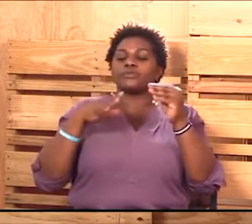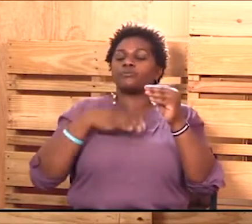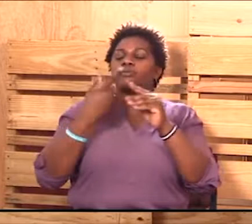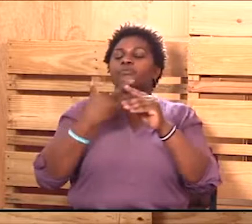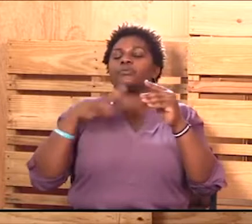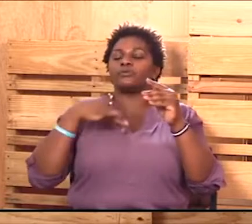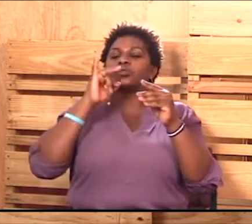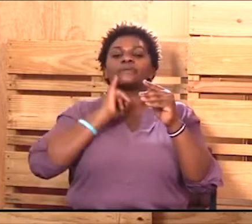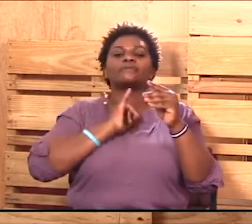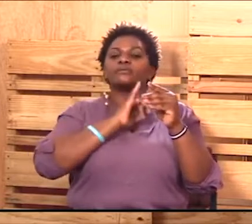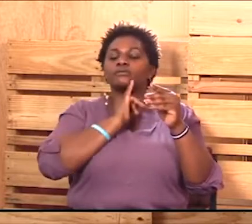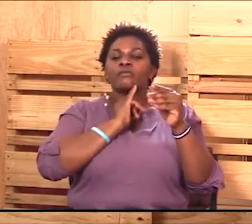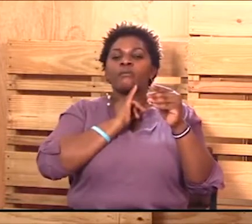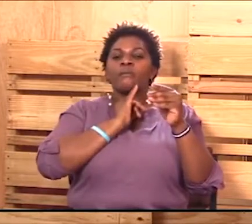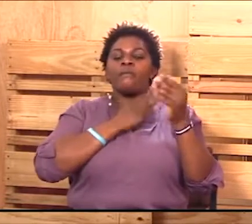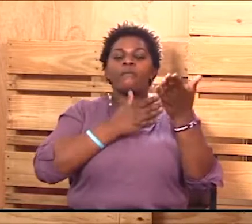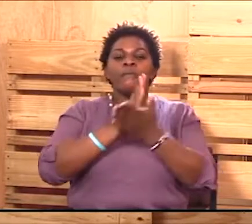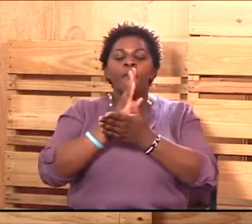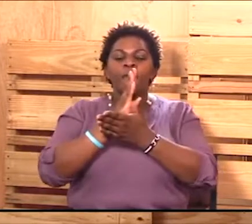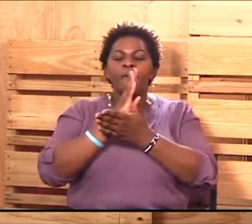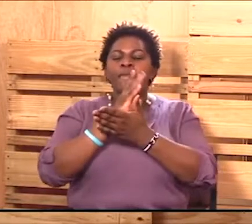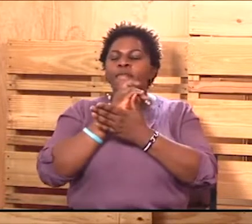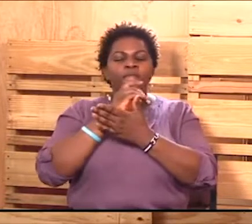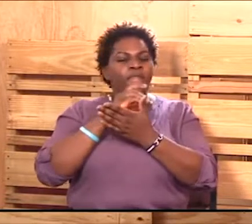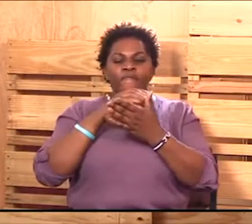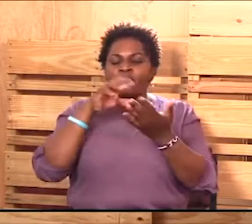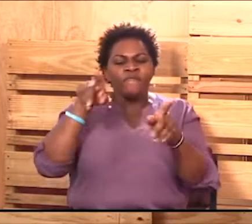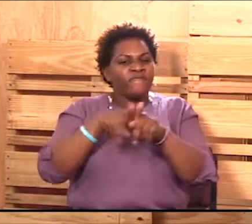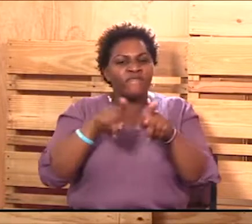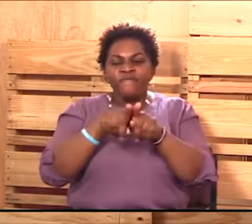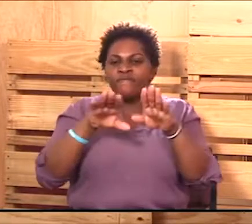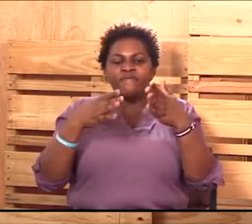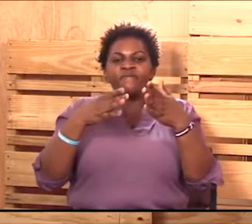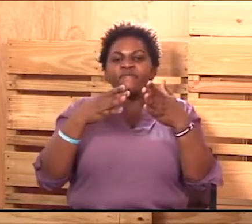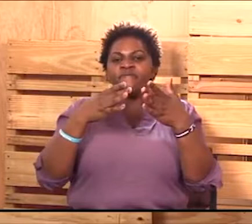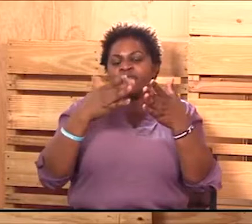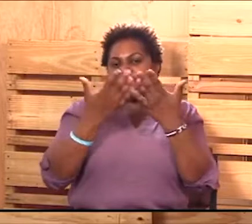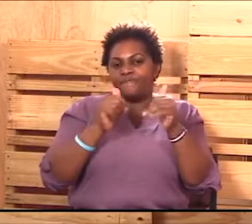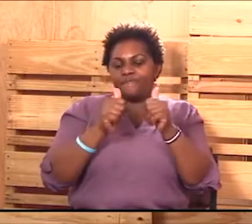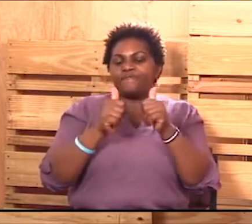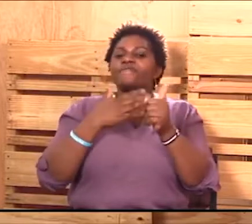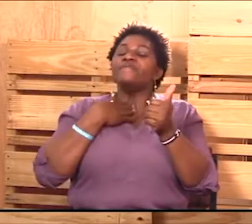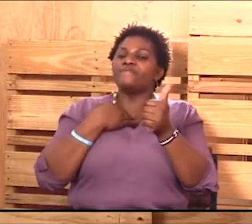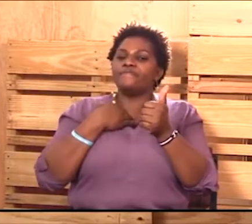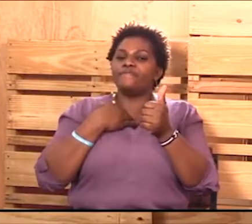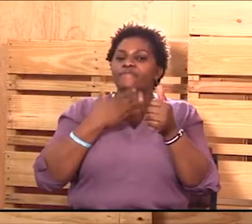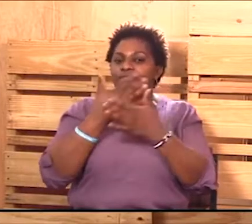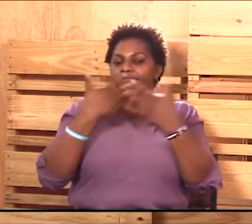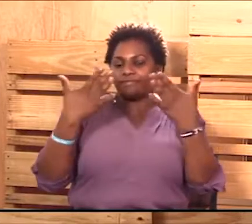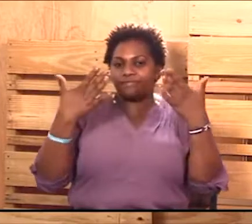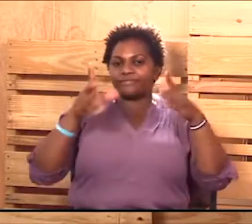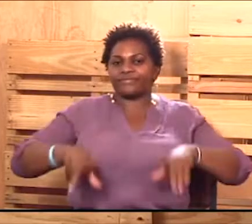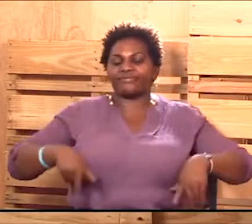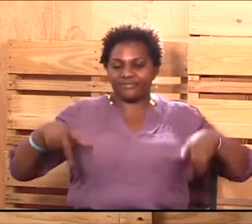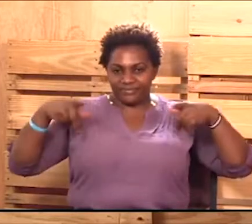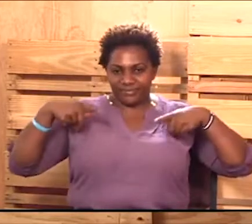of Israel, who are going through a kind of a scenario of the same, you know, that they needed some things in their